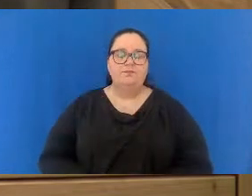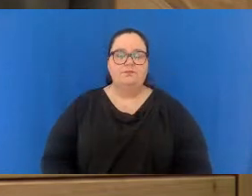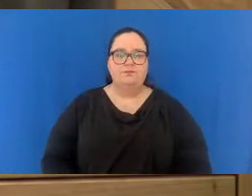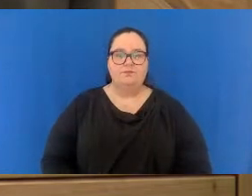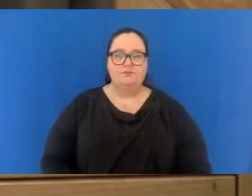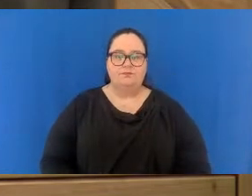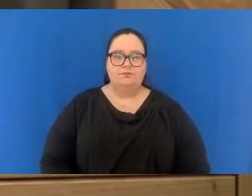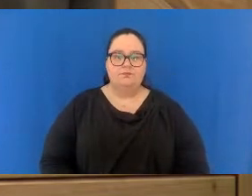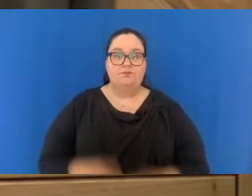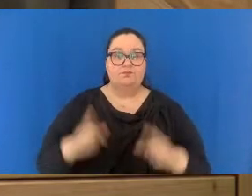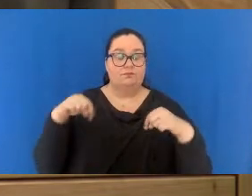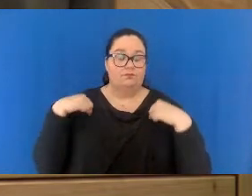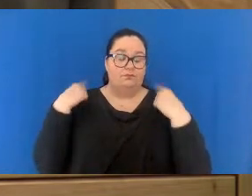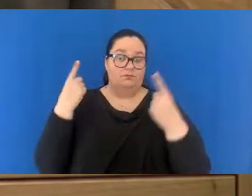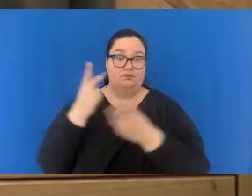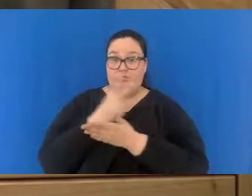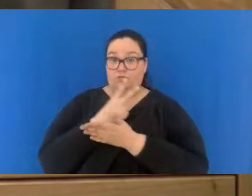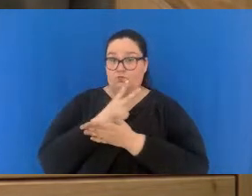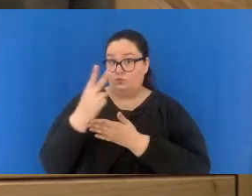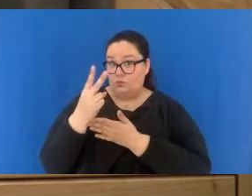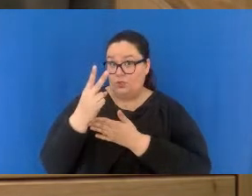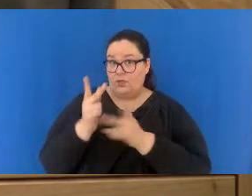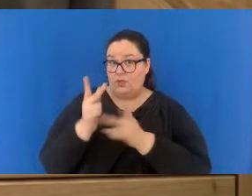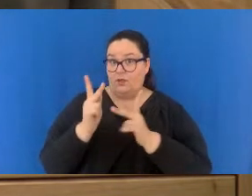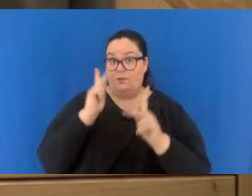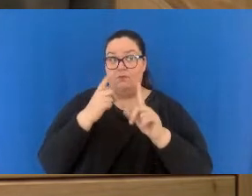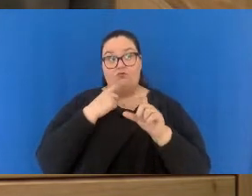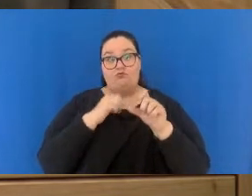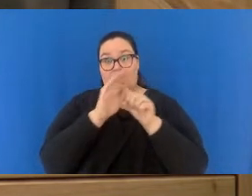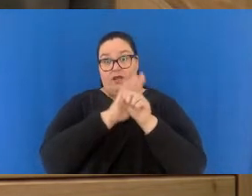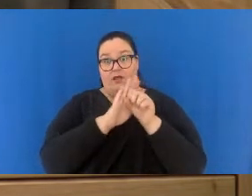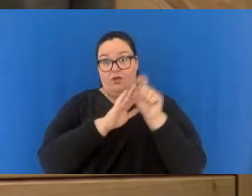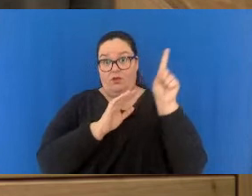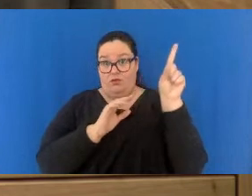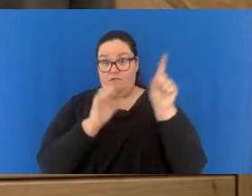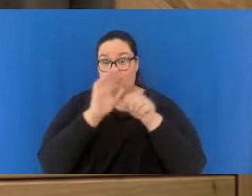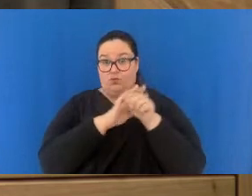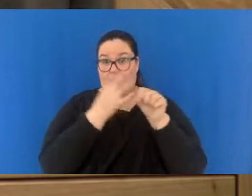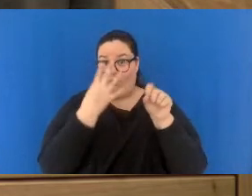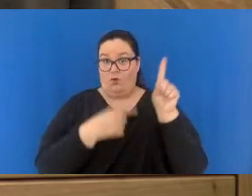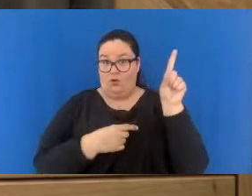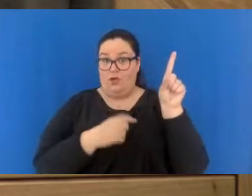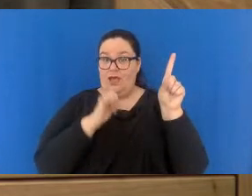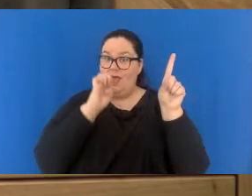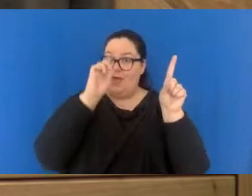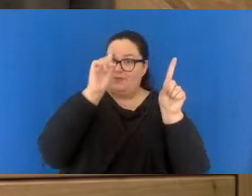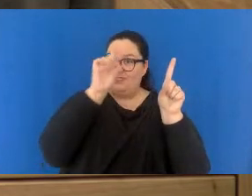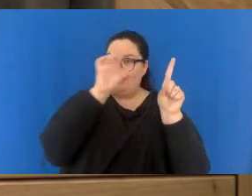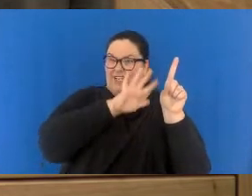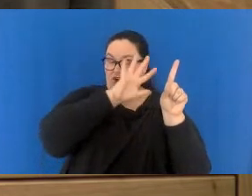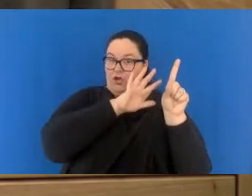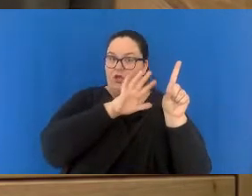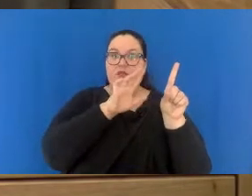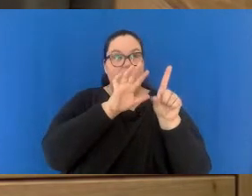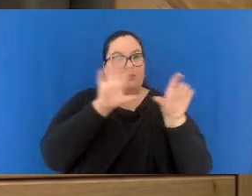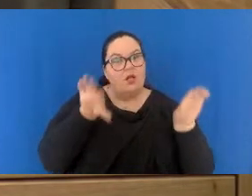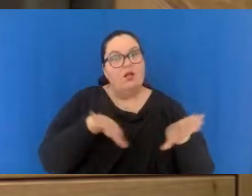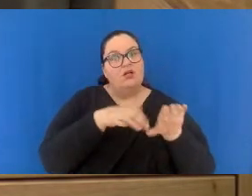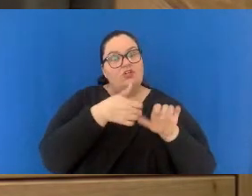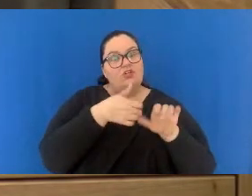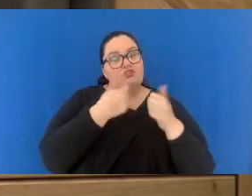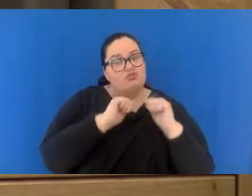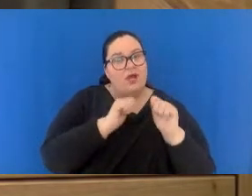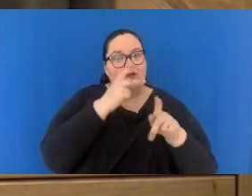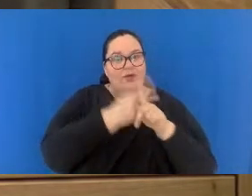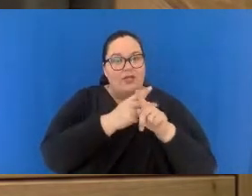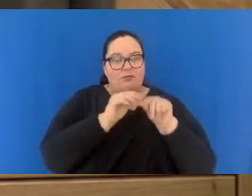Over the past 2 weeks, people living in the red level area of Zone 4, the Edmundston region, have been working hard to slow the